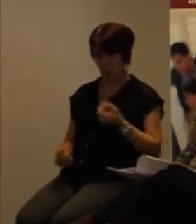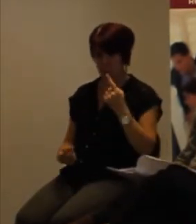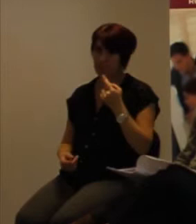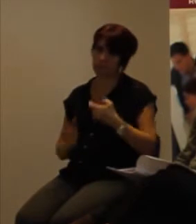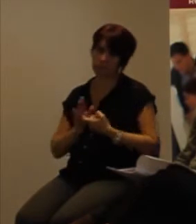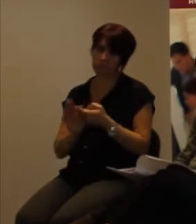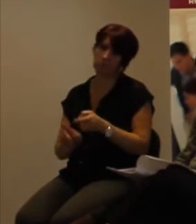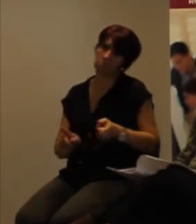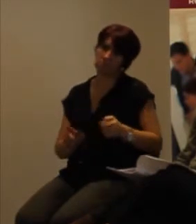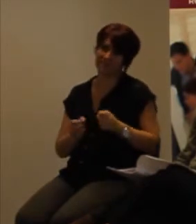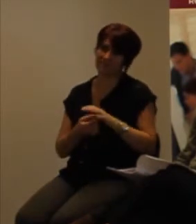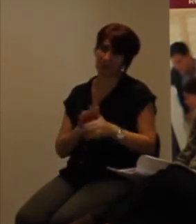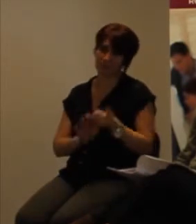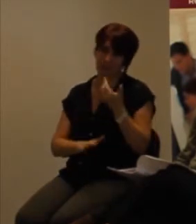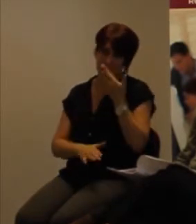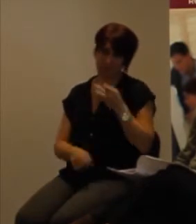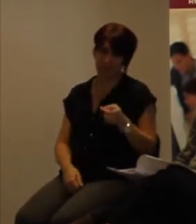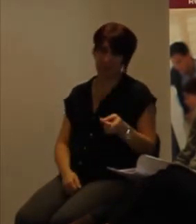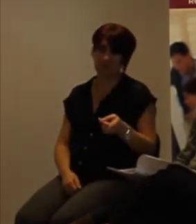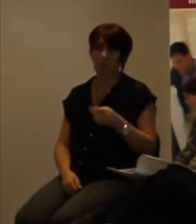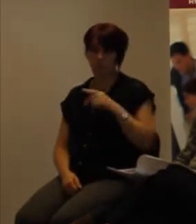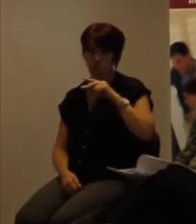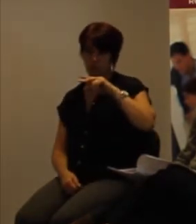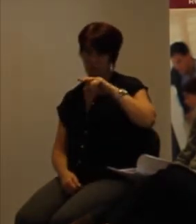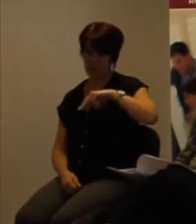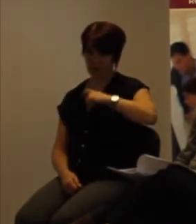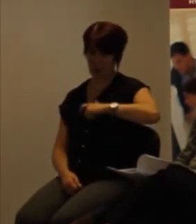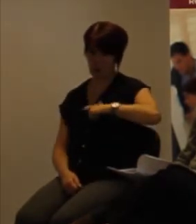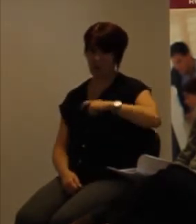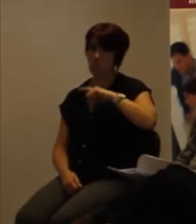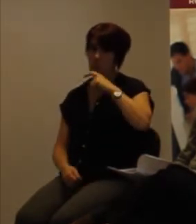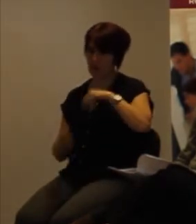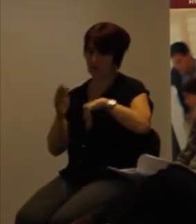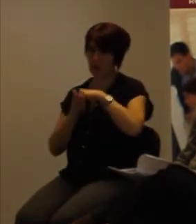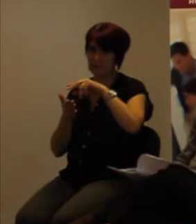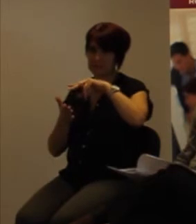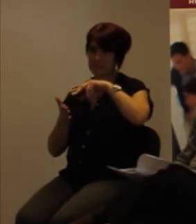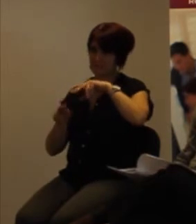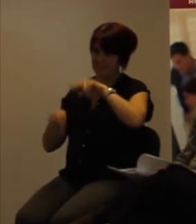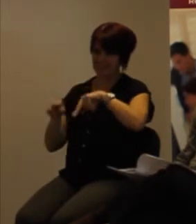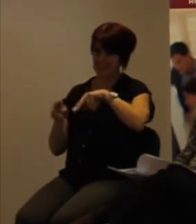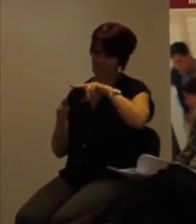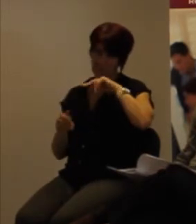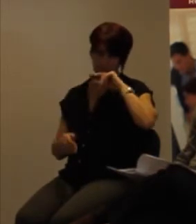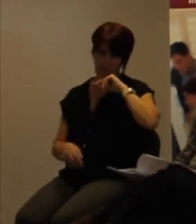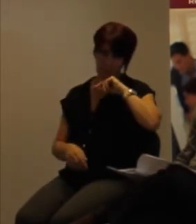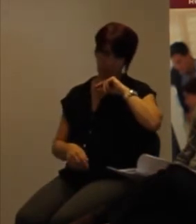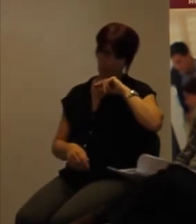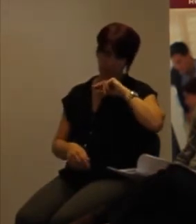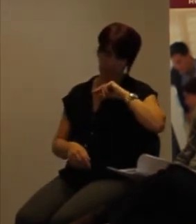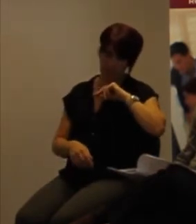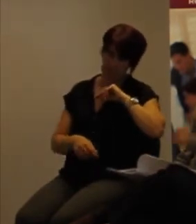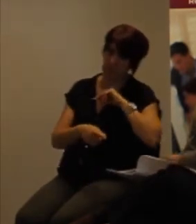So a reader is someone there who will read all or part of the assessment material. It may be someone can read elements of the assessment, parts they can't